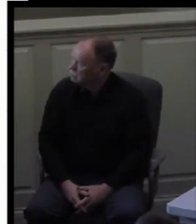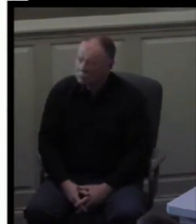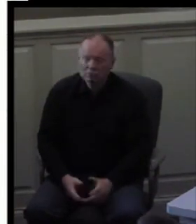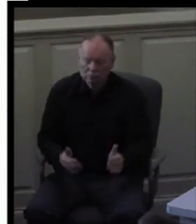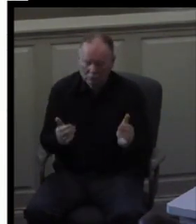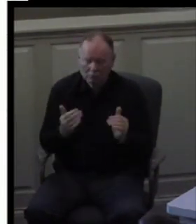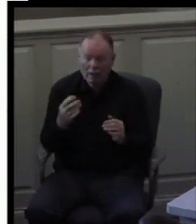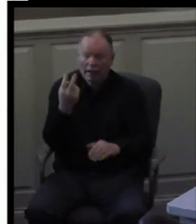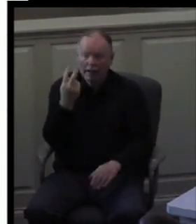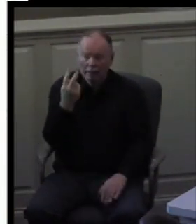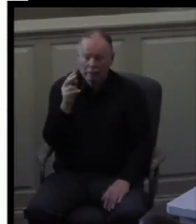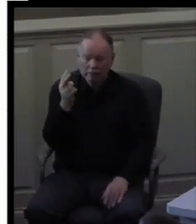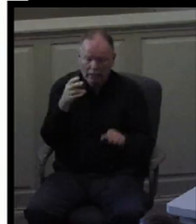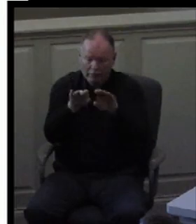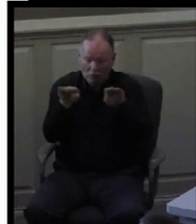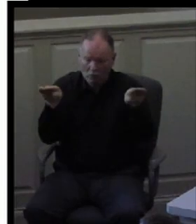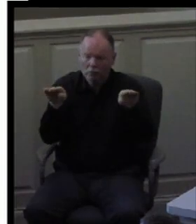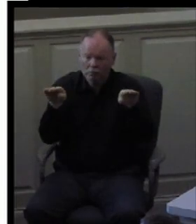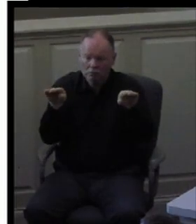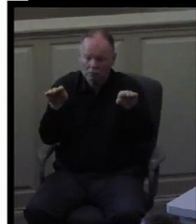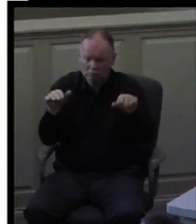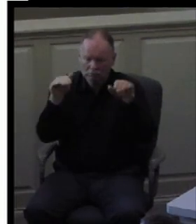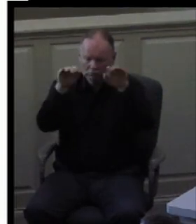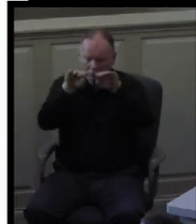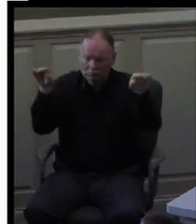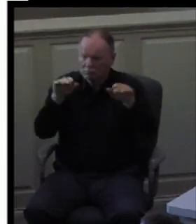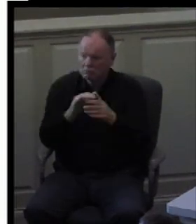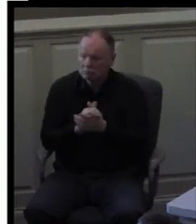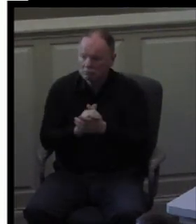Second floor, again, this is